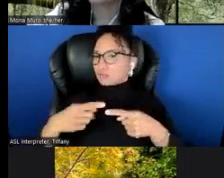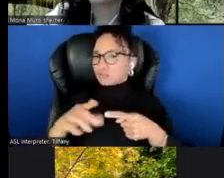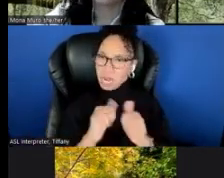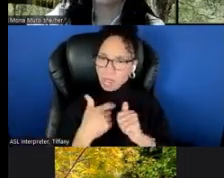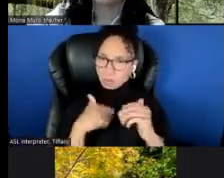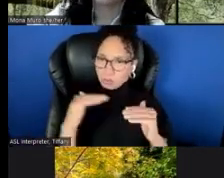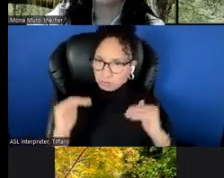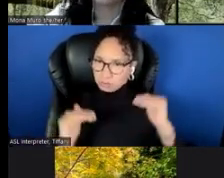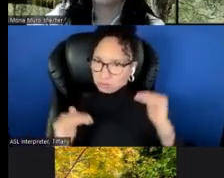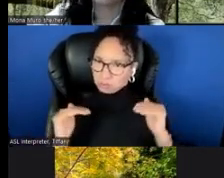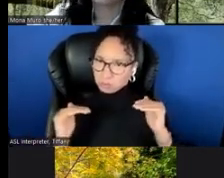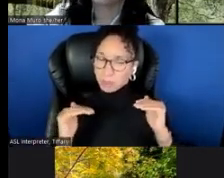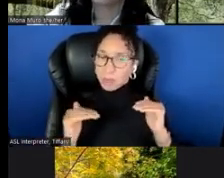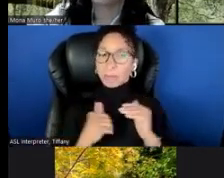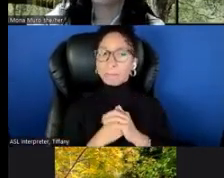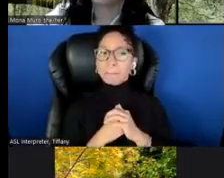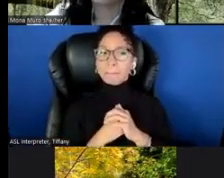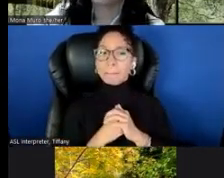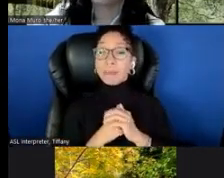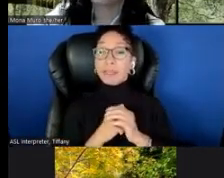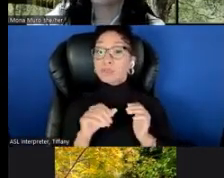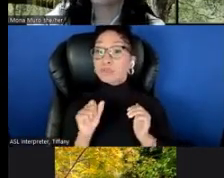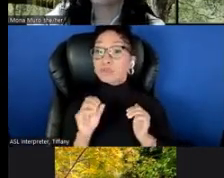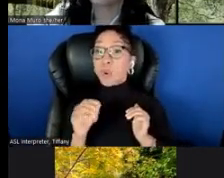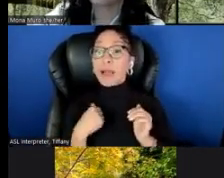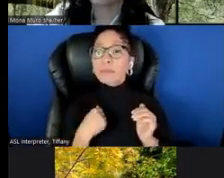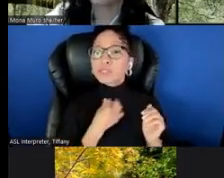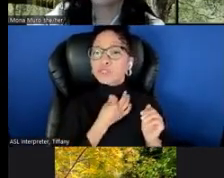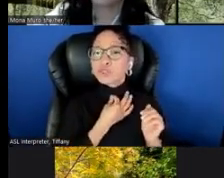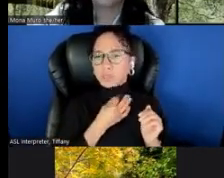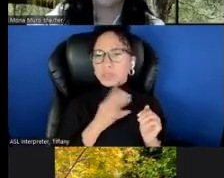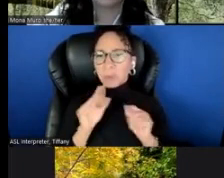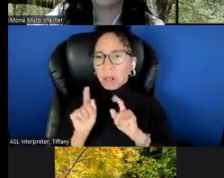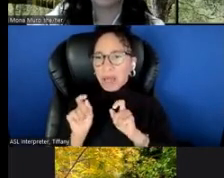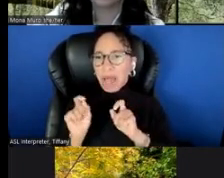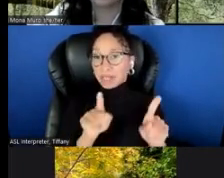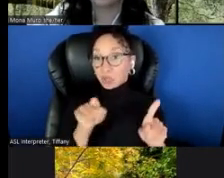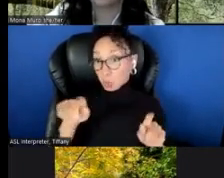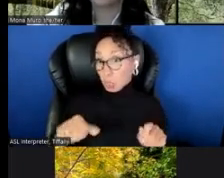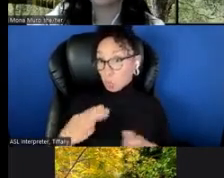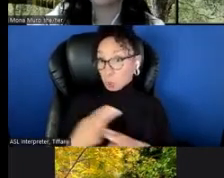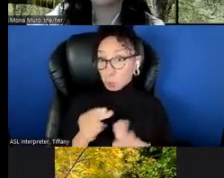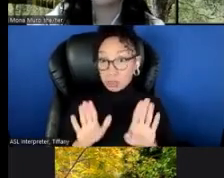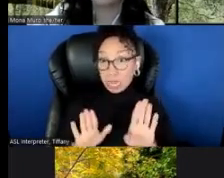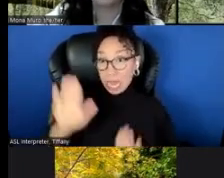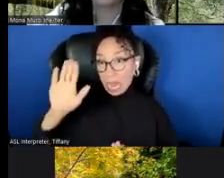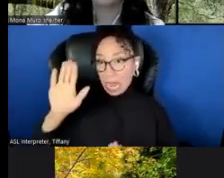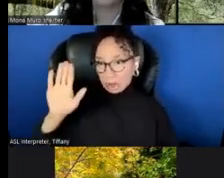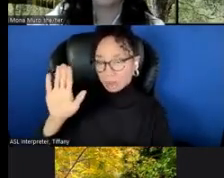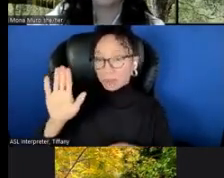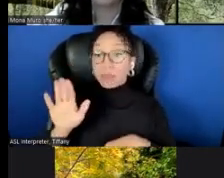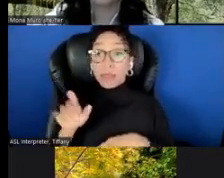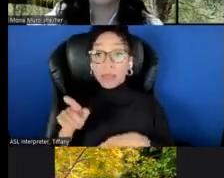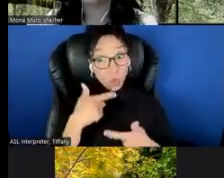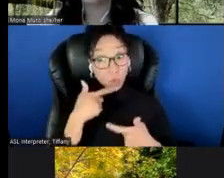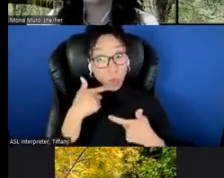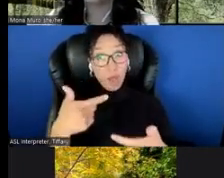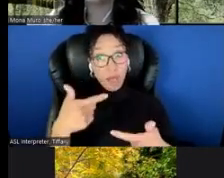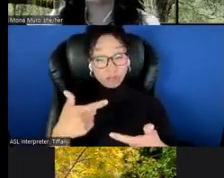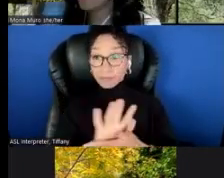And so I'm just going to ask for like a show of hands. They can be the reactions. Was anyone able to watch the